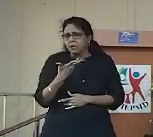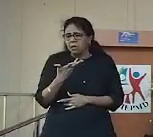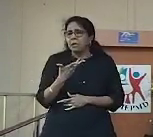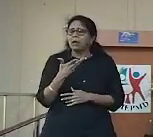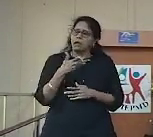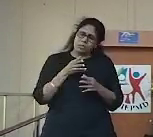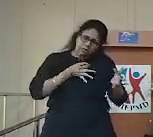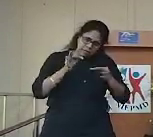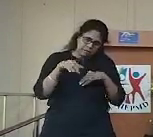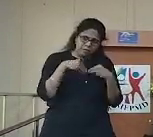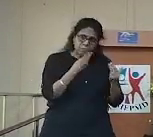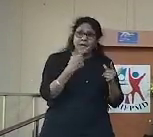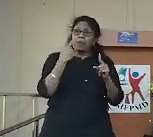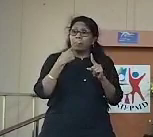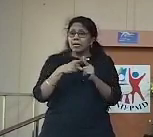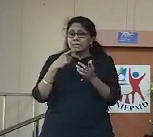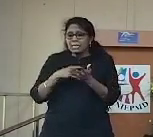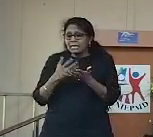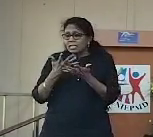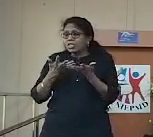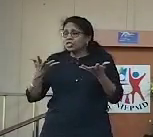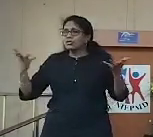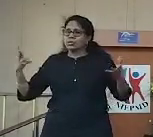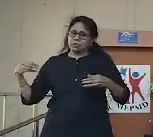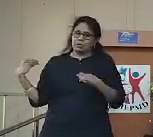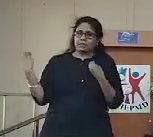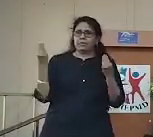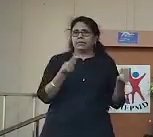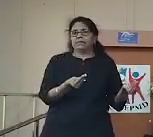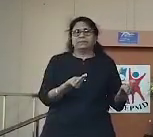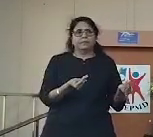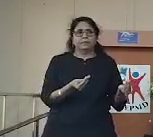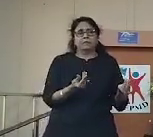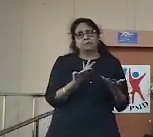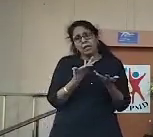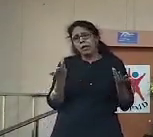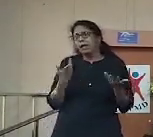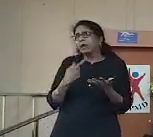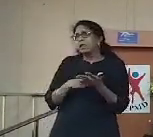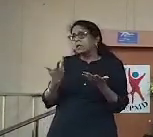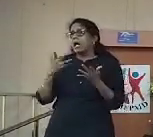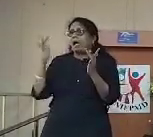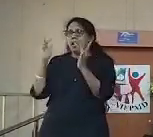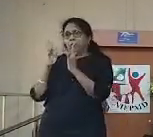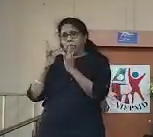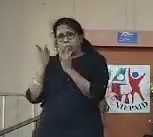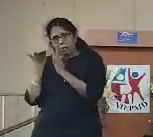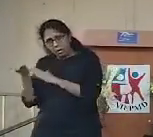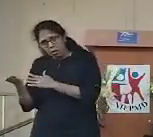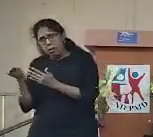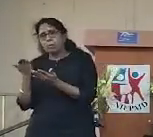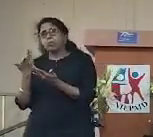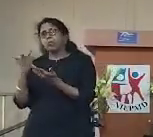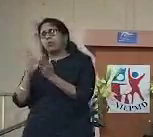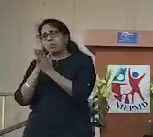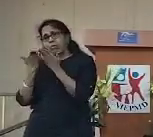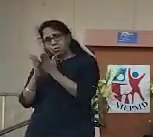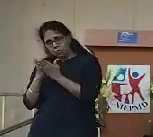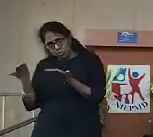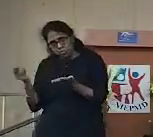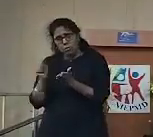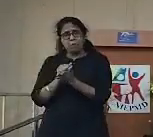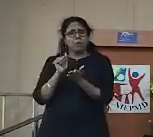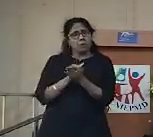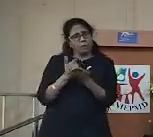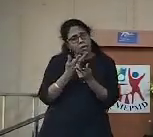resources. Whatever resources are available, whether it is through internet or through books or anything, we